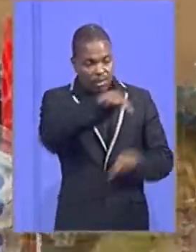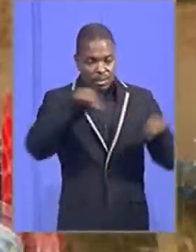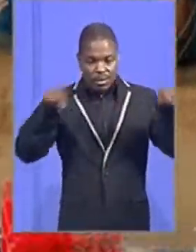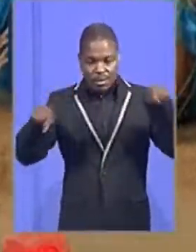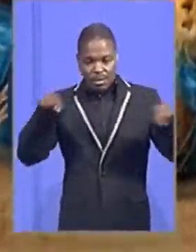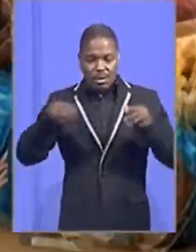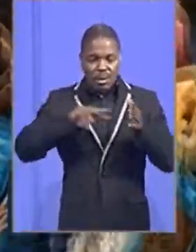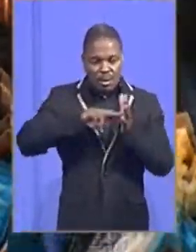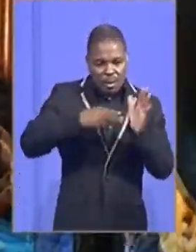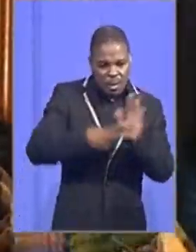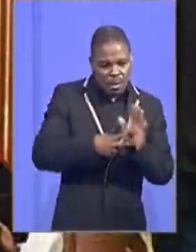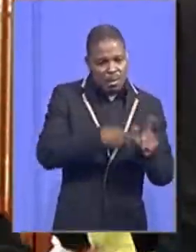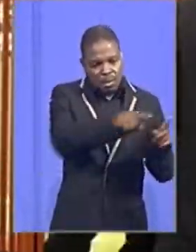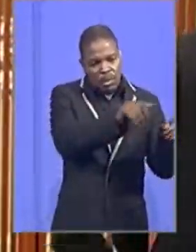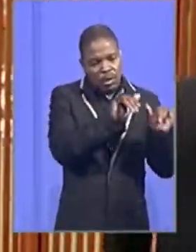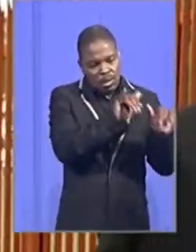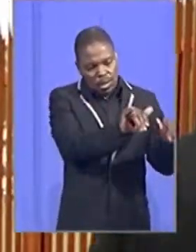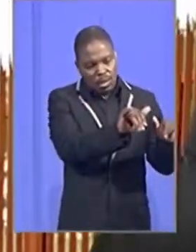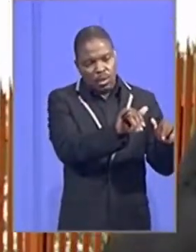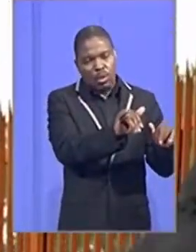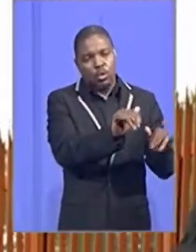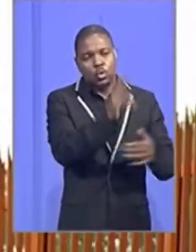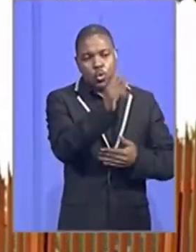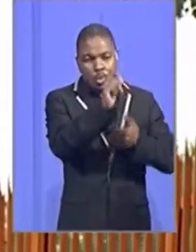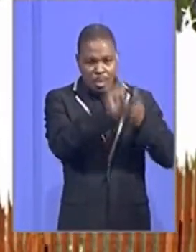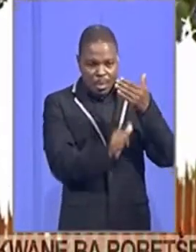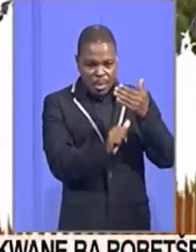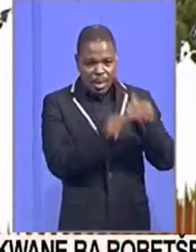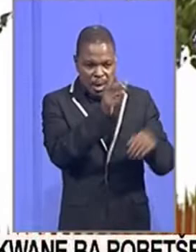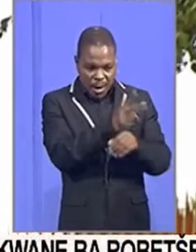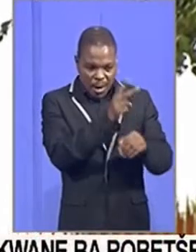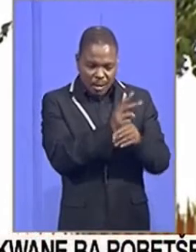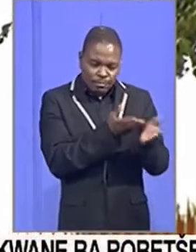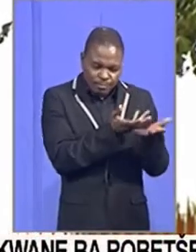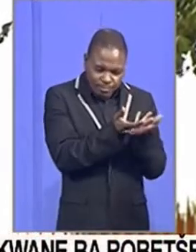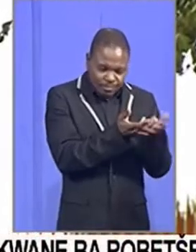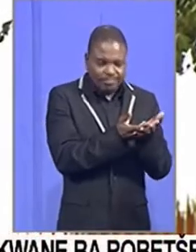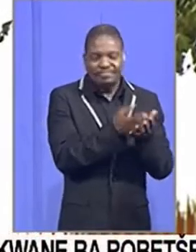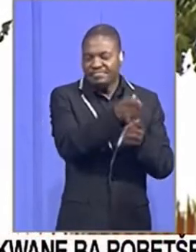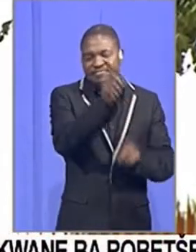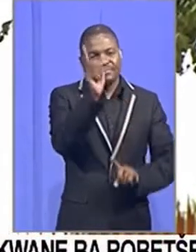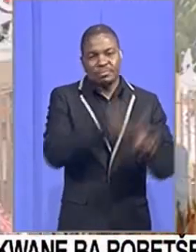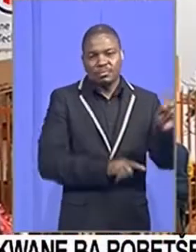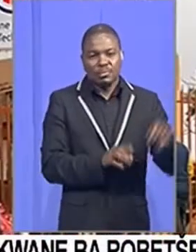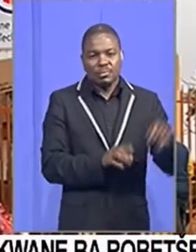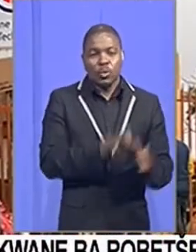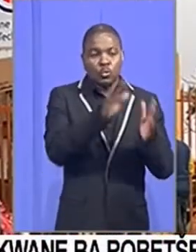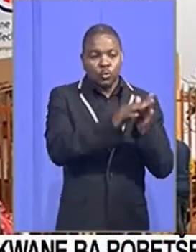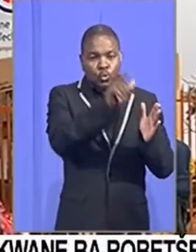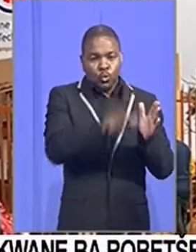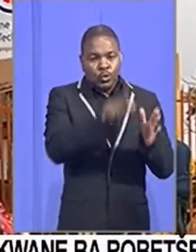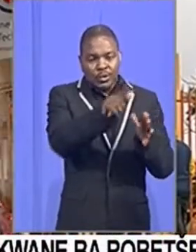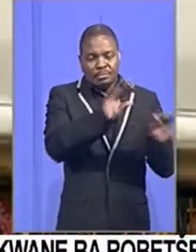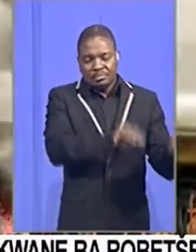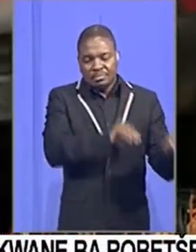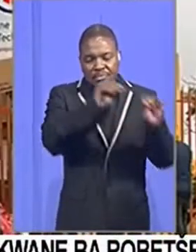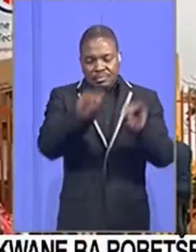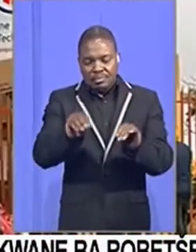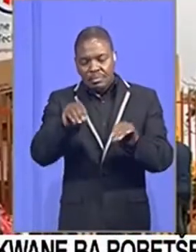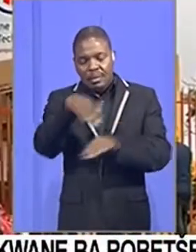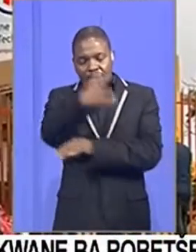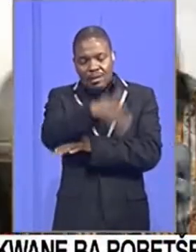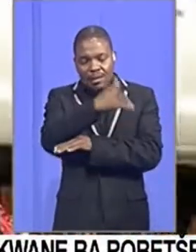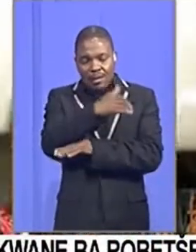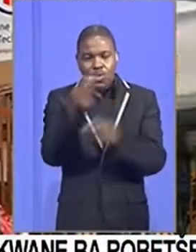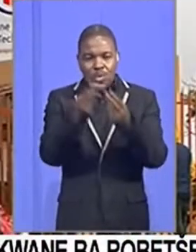baithuti gore ba dule mo tekanong ya dikgwedi tse pedi gape e foloditse baithuti ba ile ba tshwanela ke go robala ka ntle